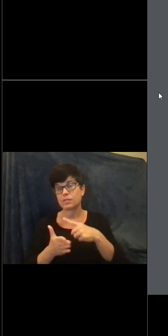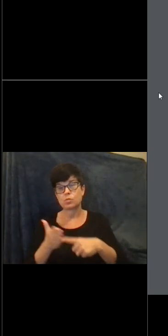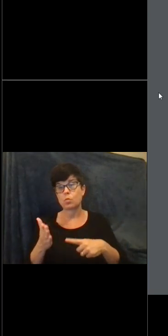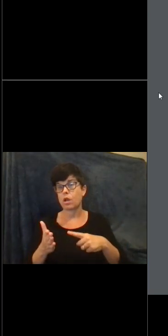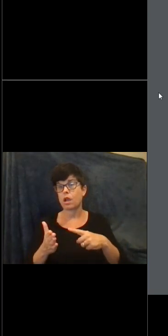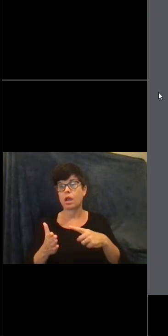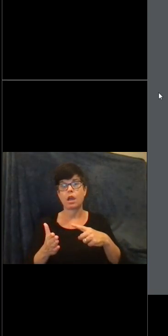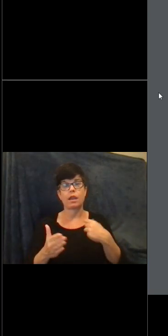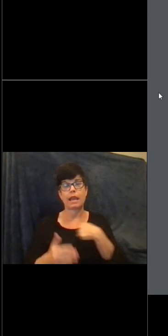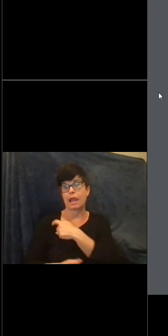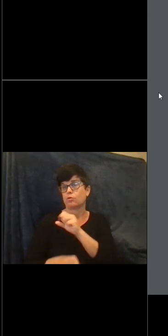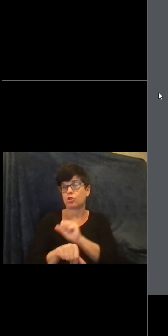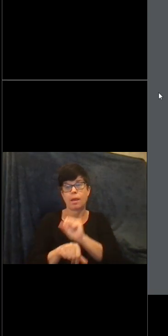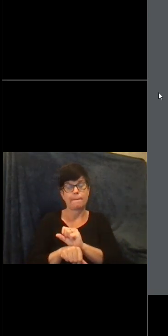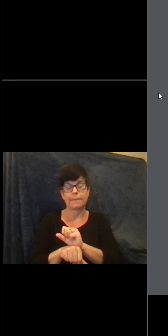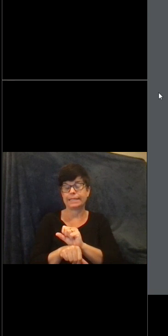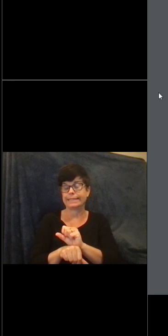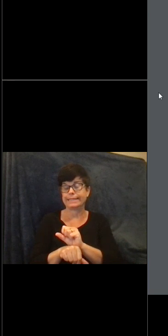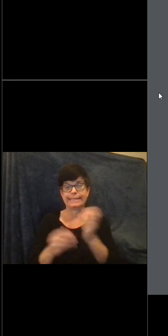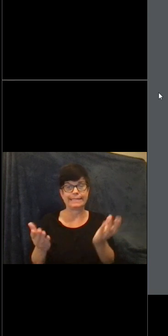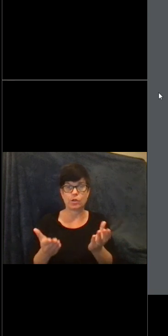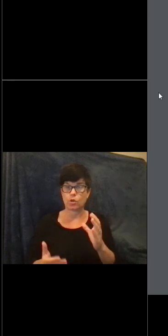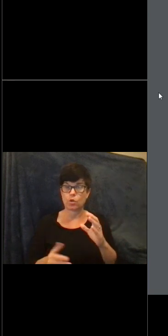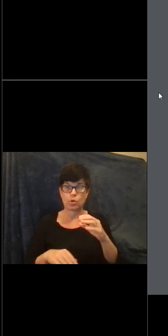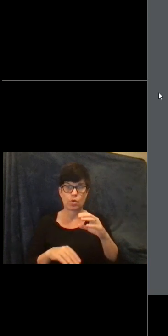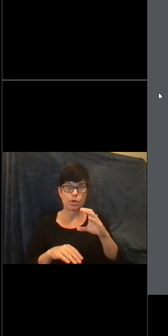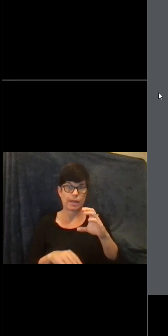our job is. And so, you know, we've been